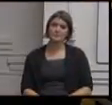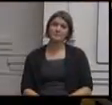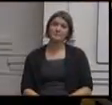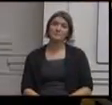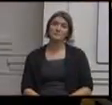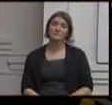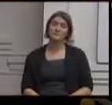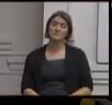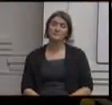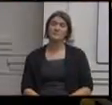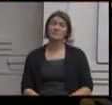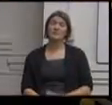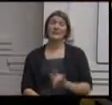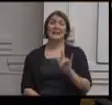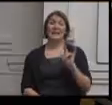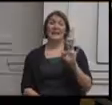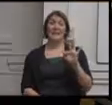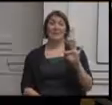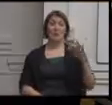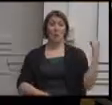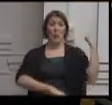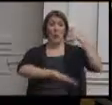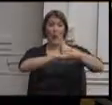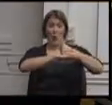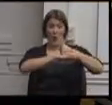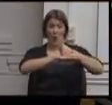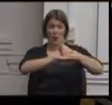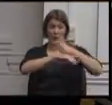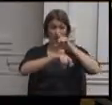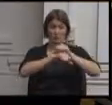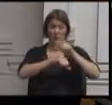The savings for closing Station 2,